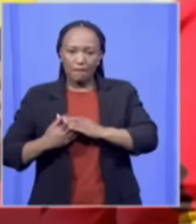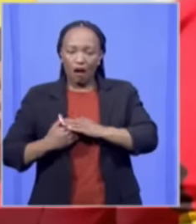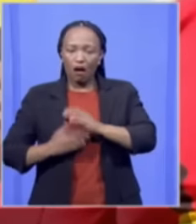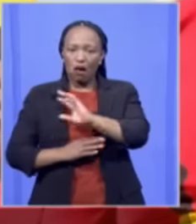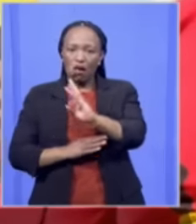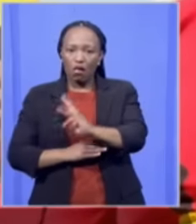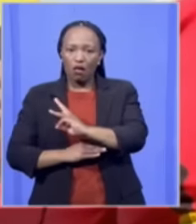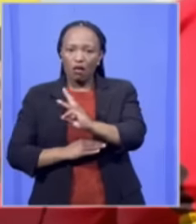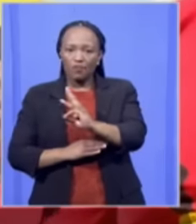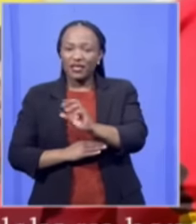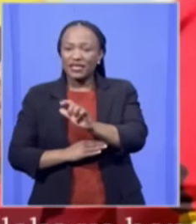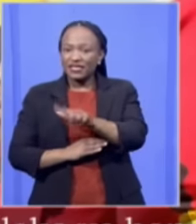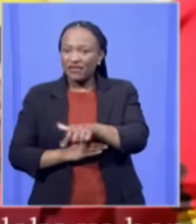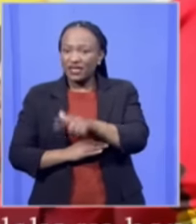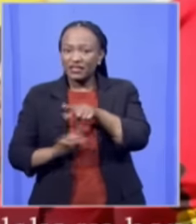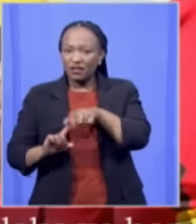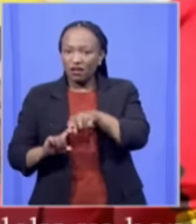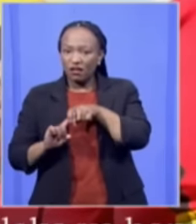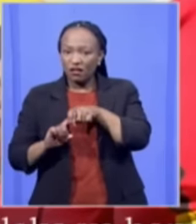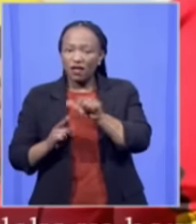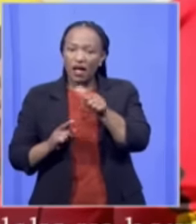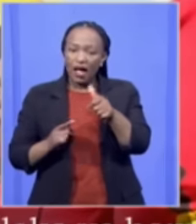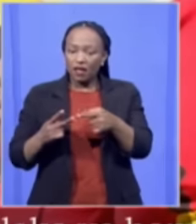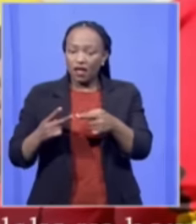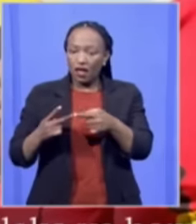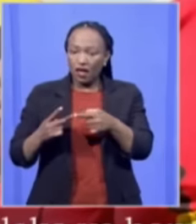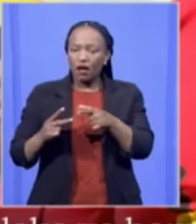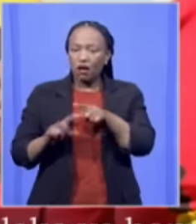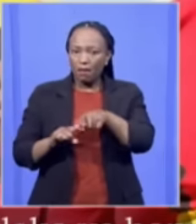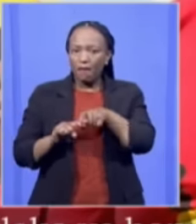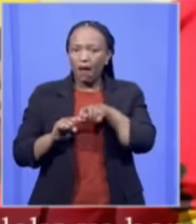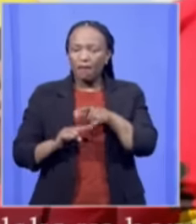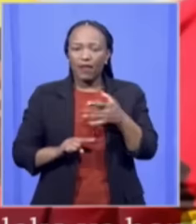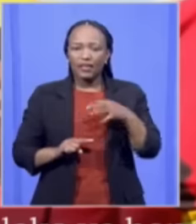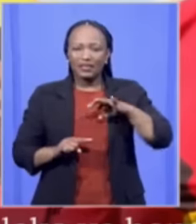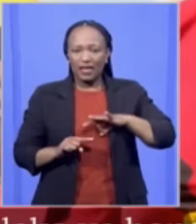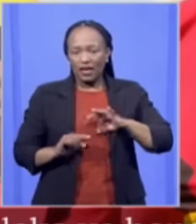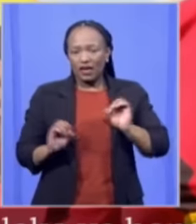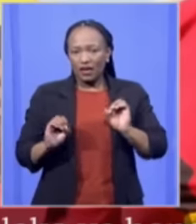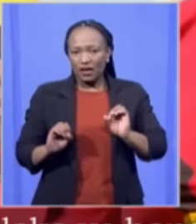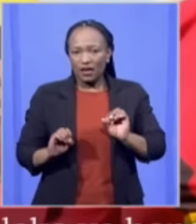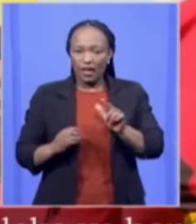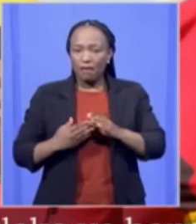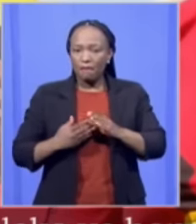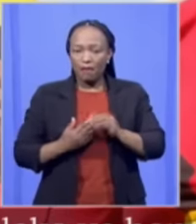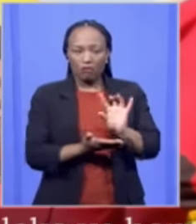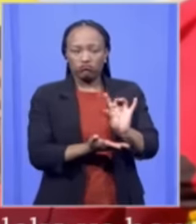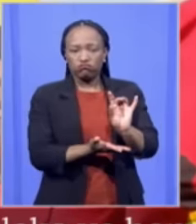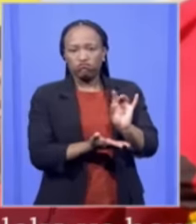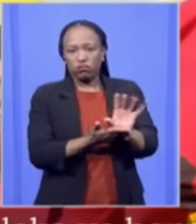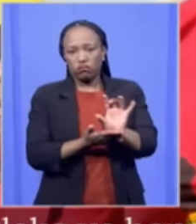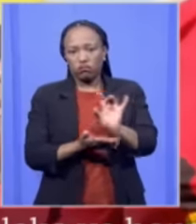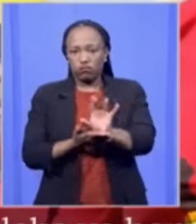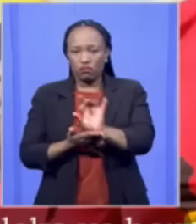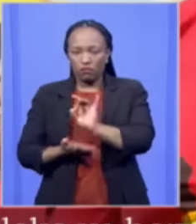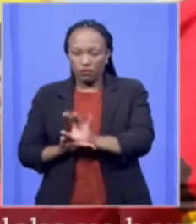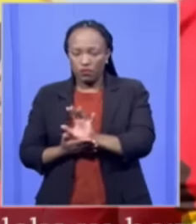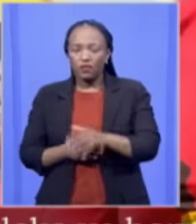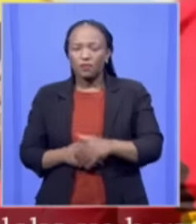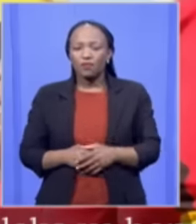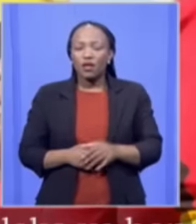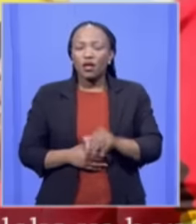suspensions, 17 suspensions without salary, and 24 of those members were dismissed. Meanwhile, the total